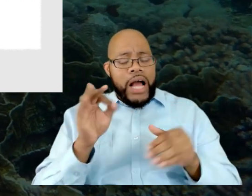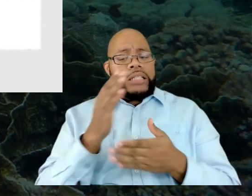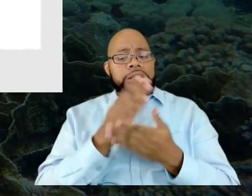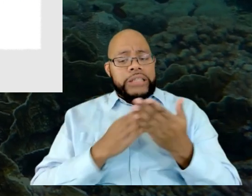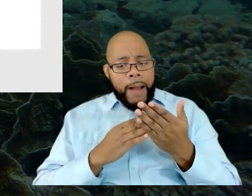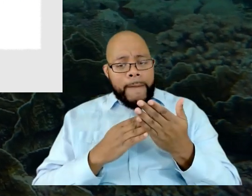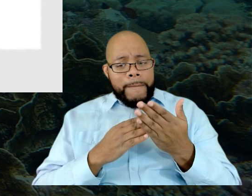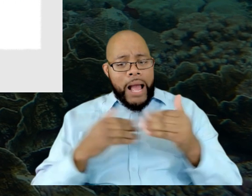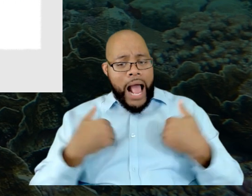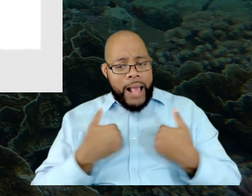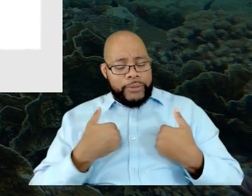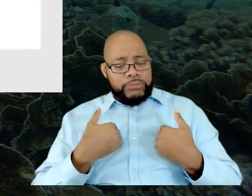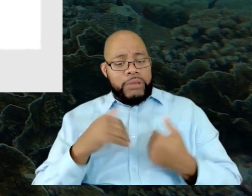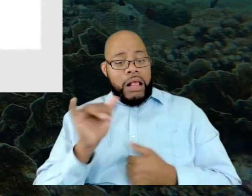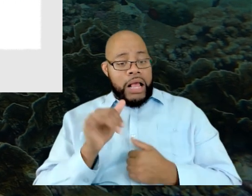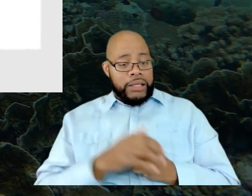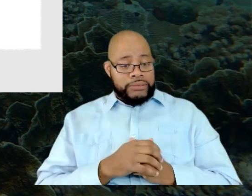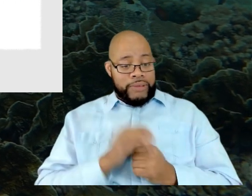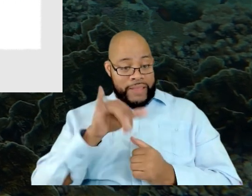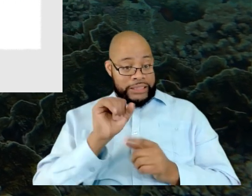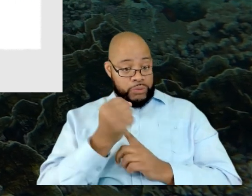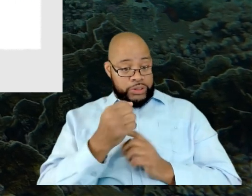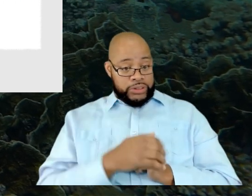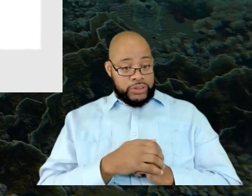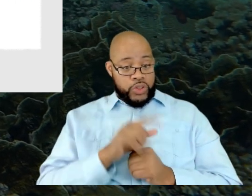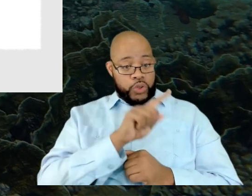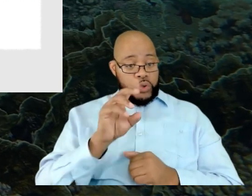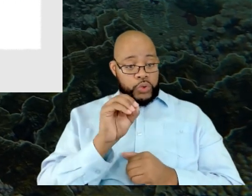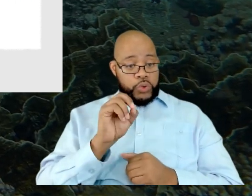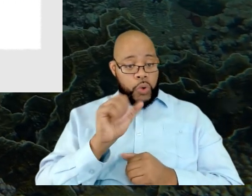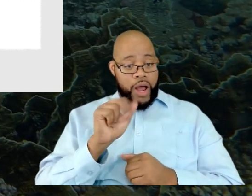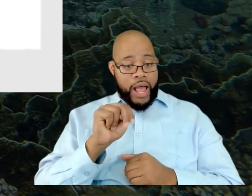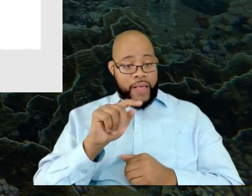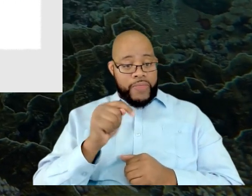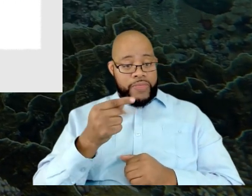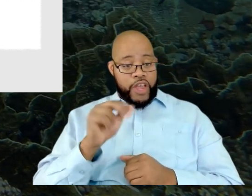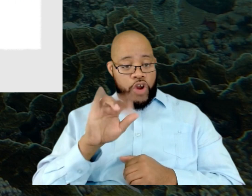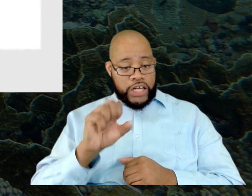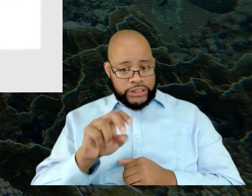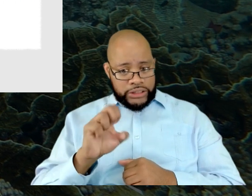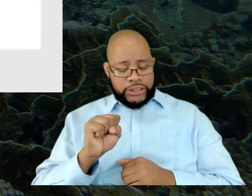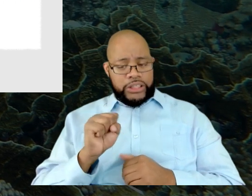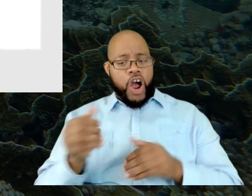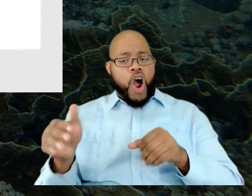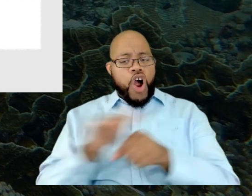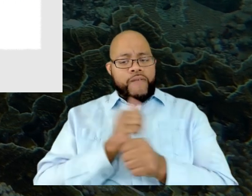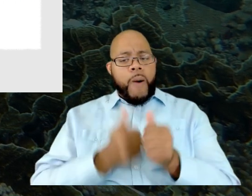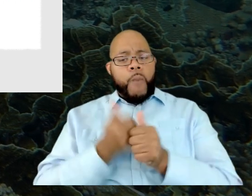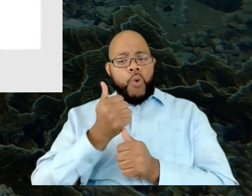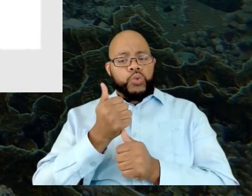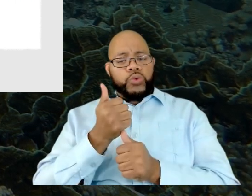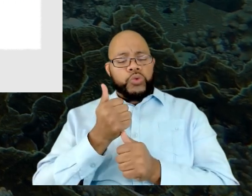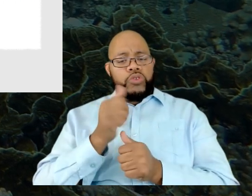certain species, such as in this case, zoantherians, covering most of the reef